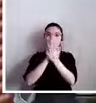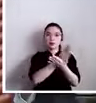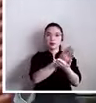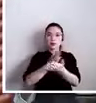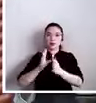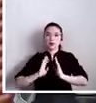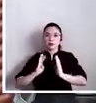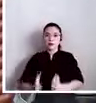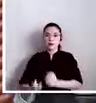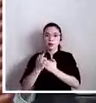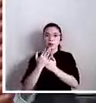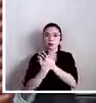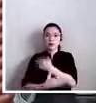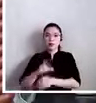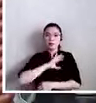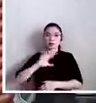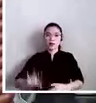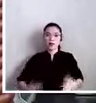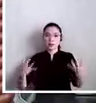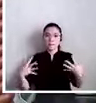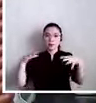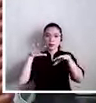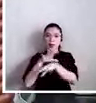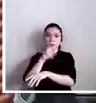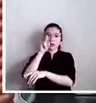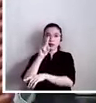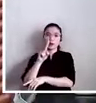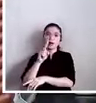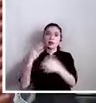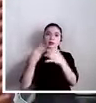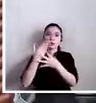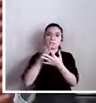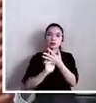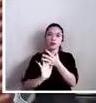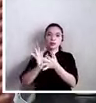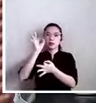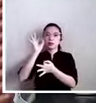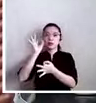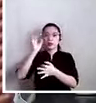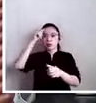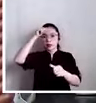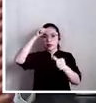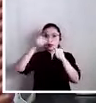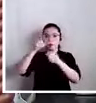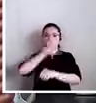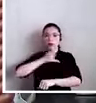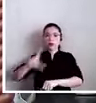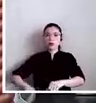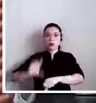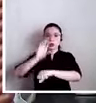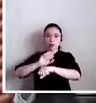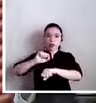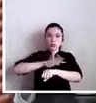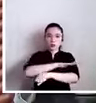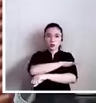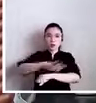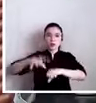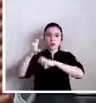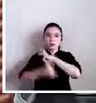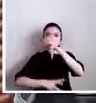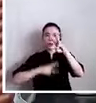of the body and blood of Christ, we may be gathered into one by the Holy Spirit. Remember, Lord, your Church spread throughout the